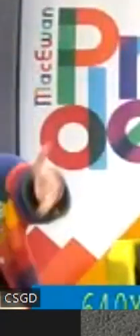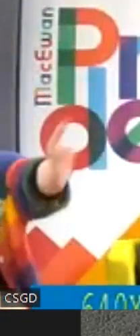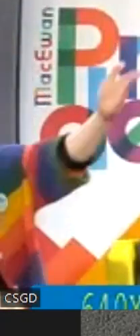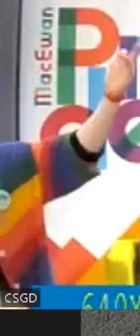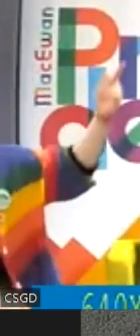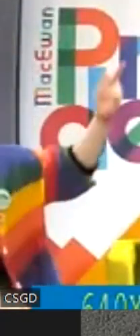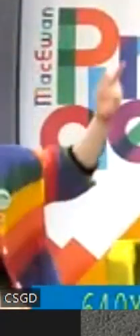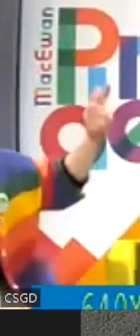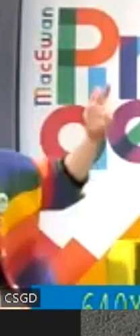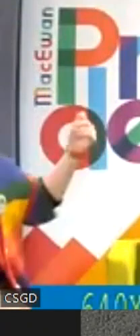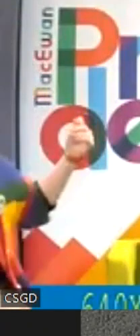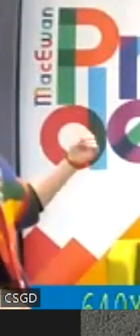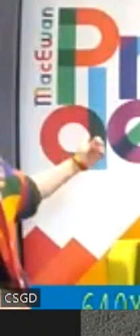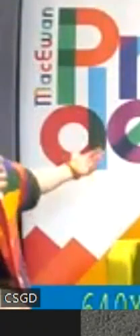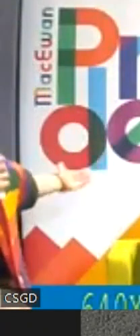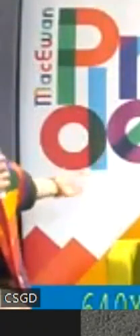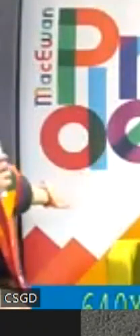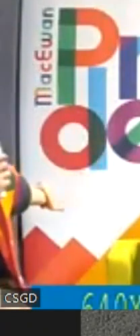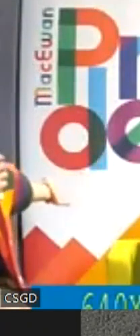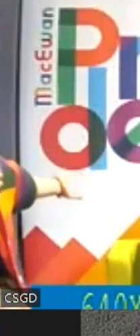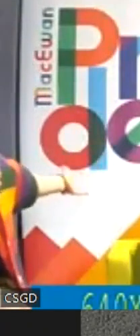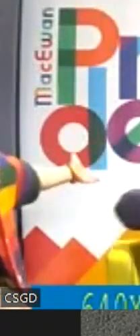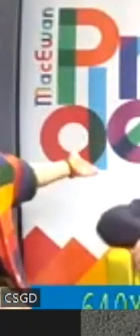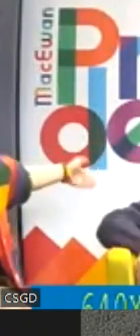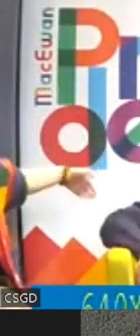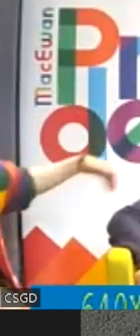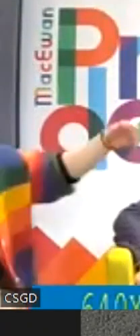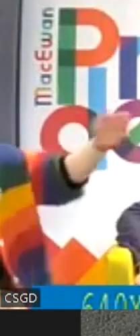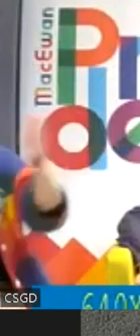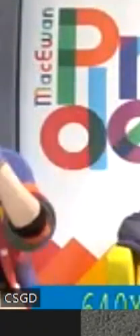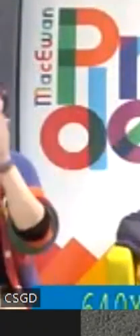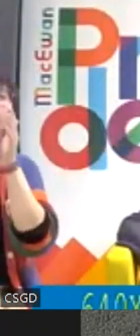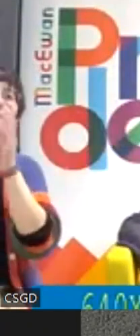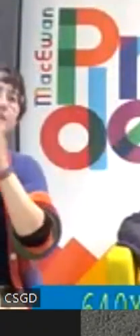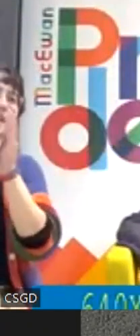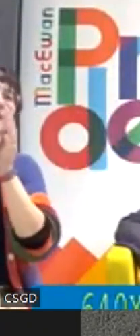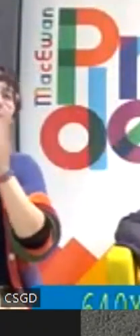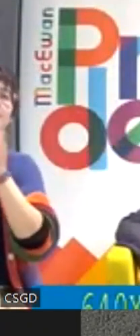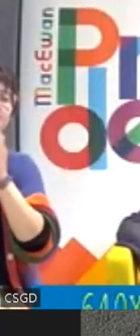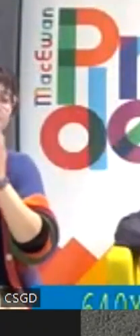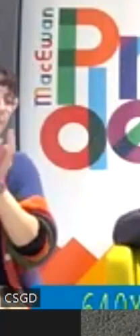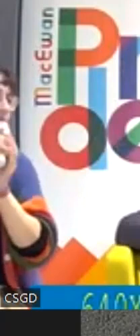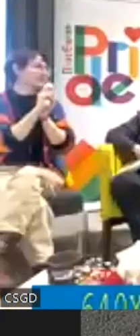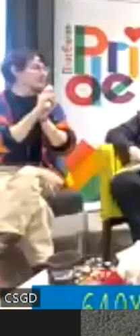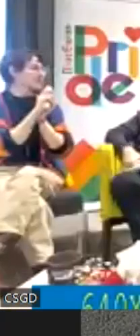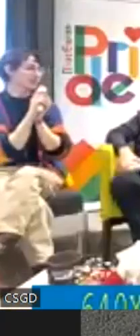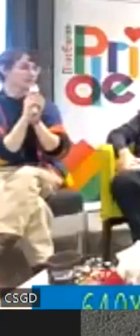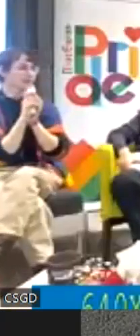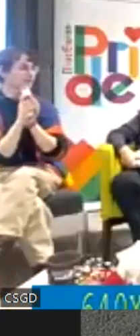All right, and whoever is comfortable getting a photo taken, please come and file up behind here. And yes, thank you everyone for coming and listening to all